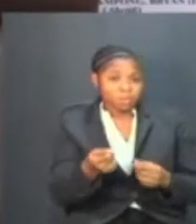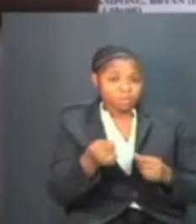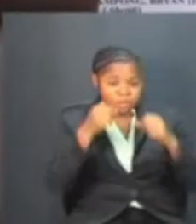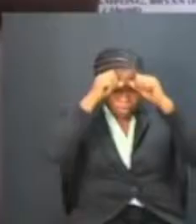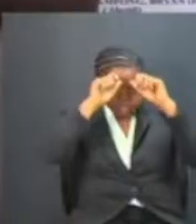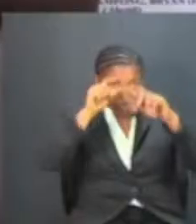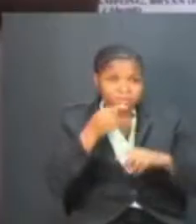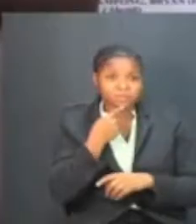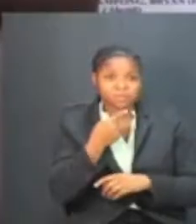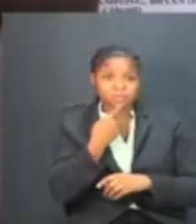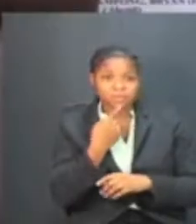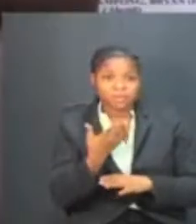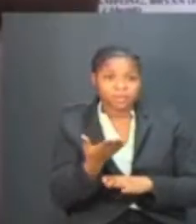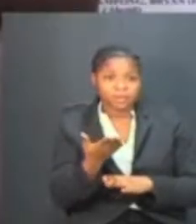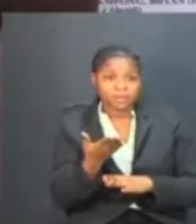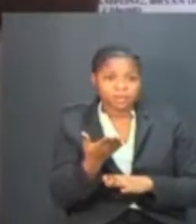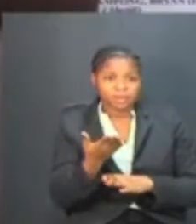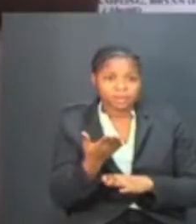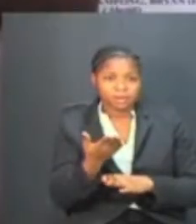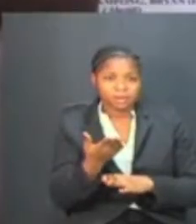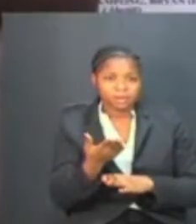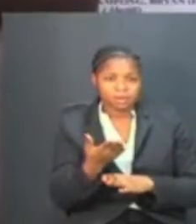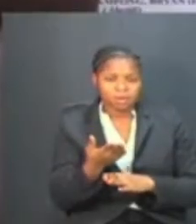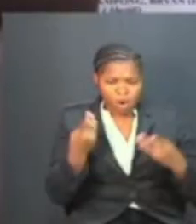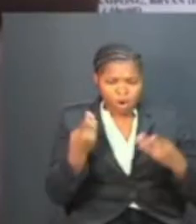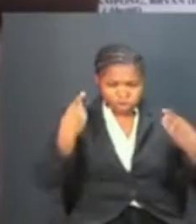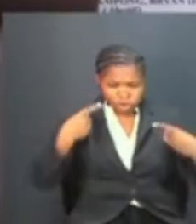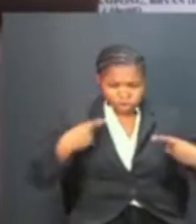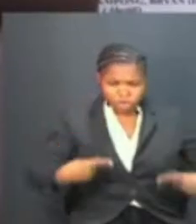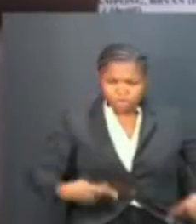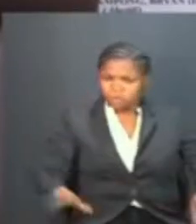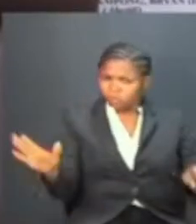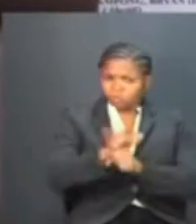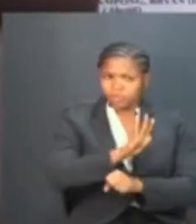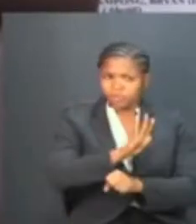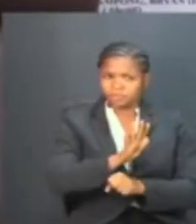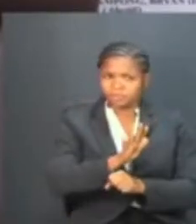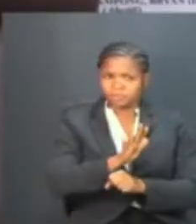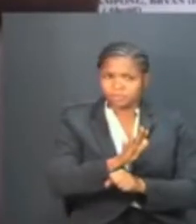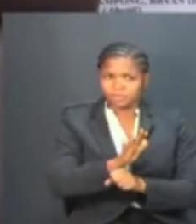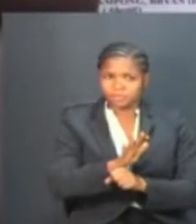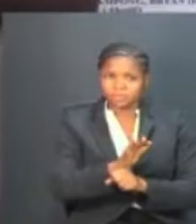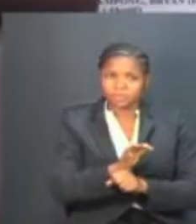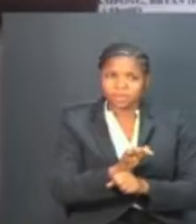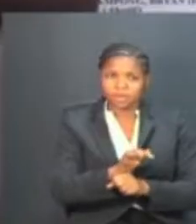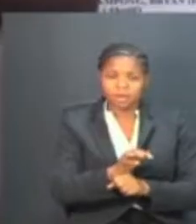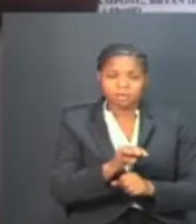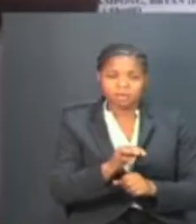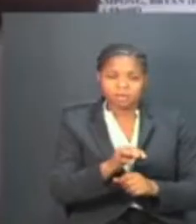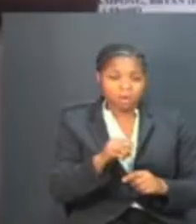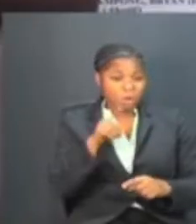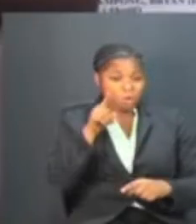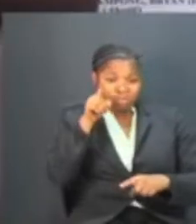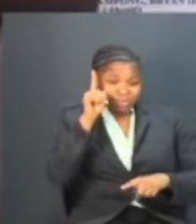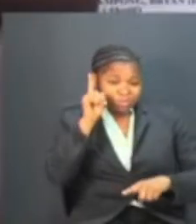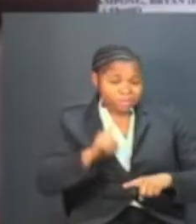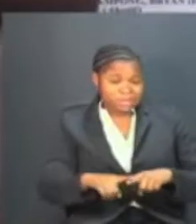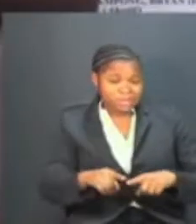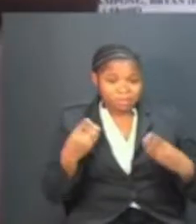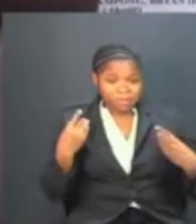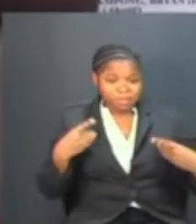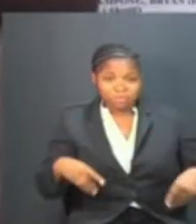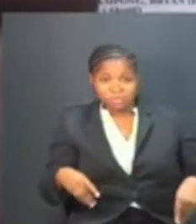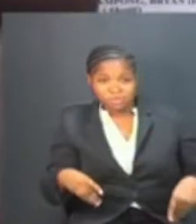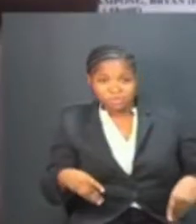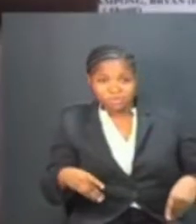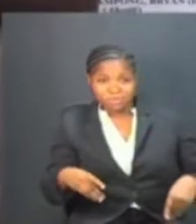on Wednesday, it must be complete. Majority chief whip, it must be complete. You must not wear it and then you say that